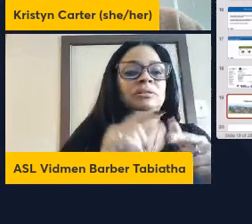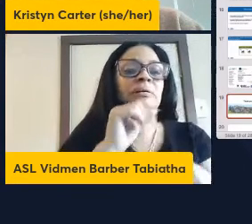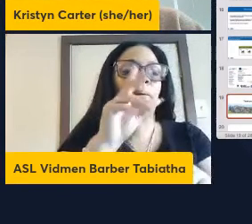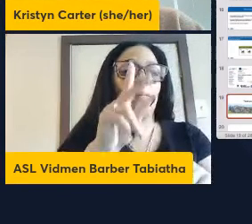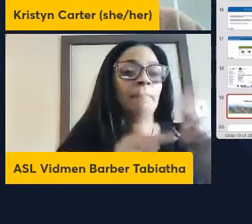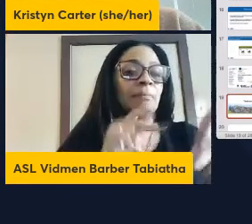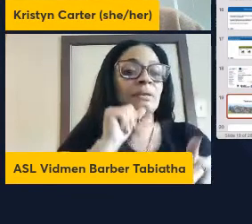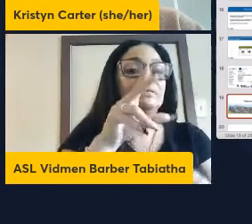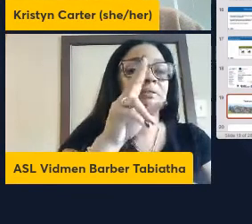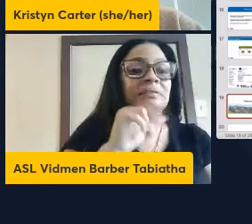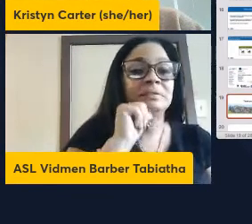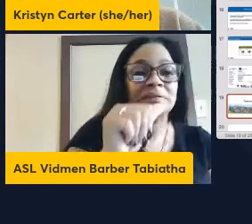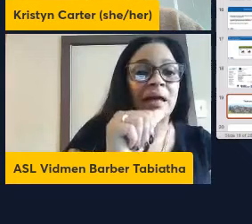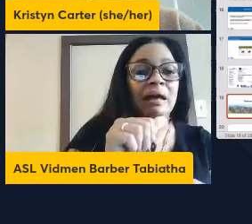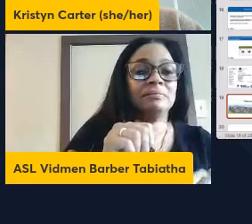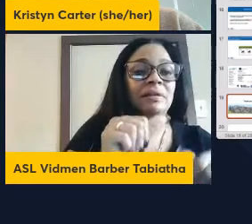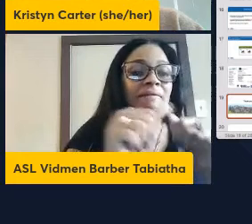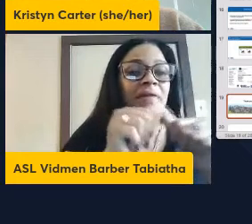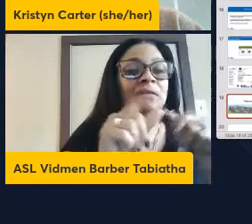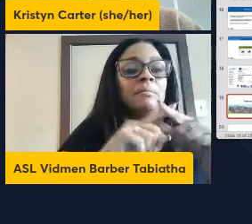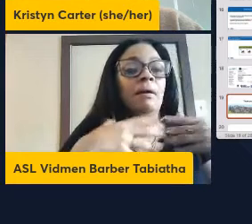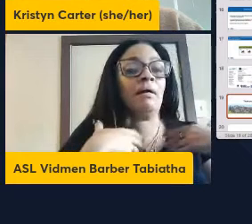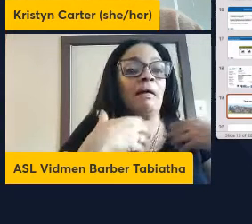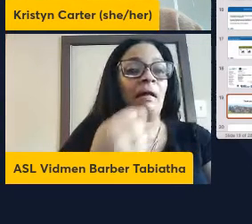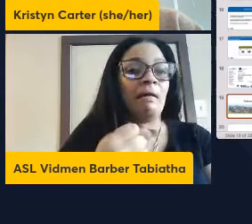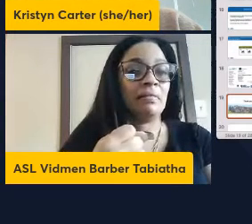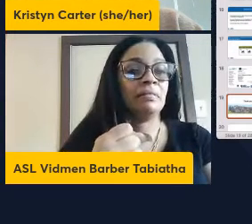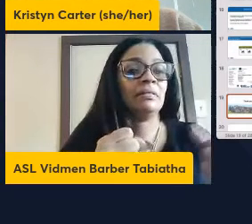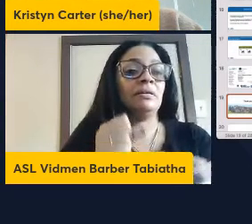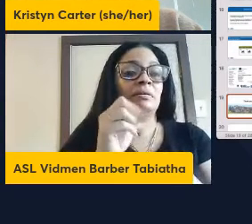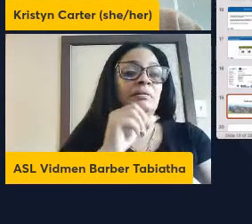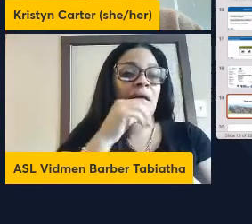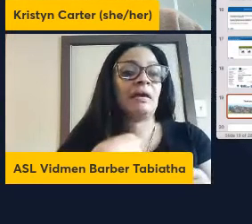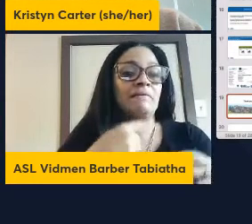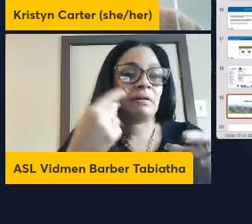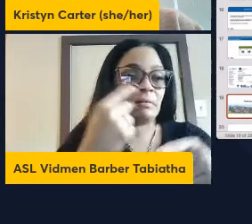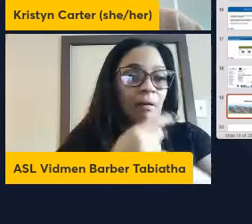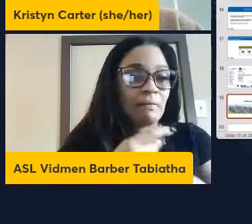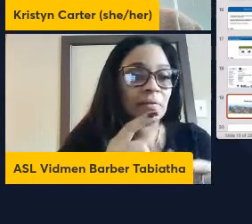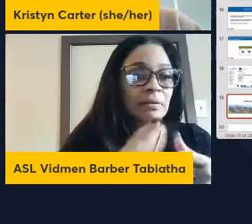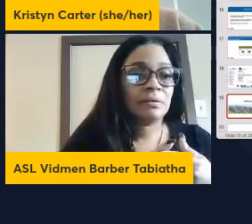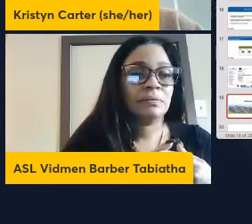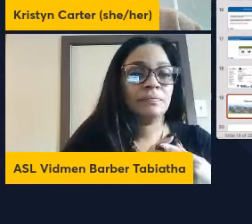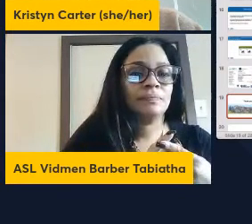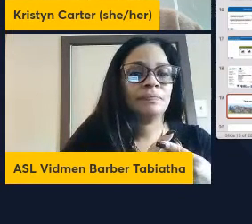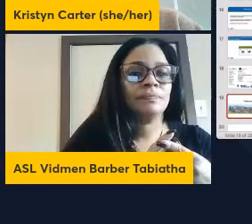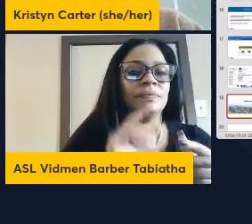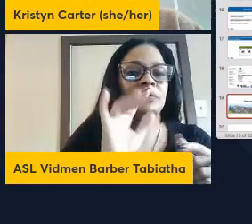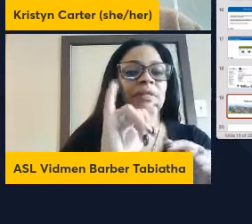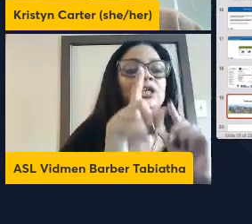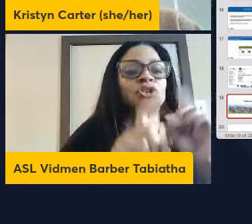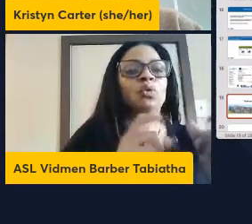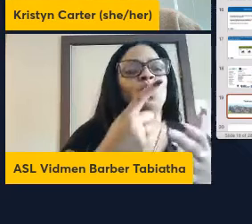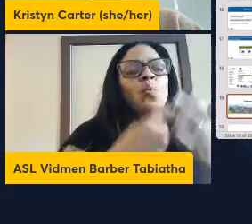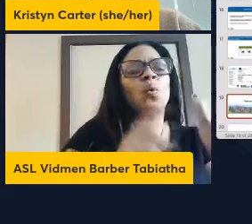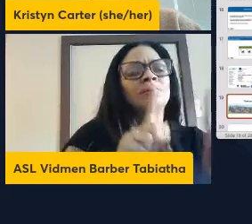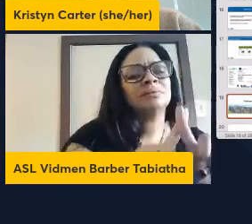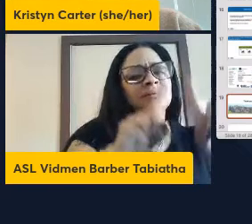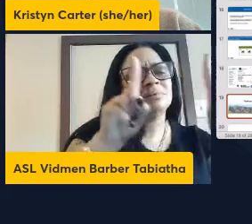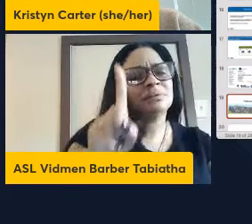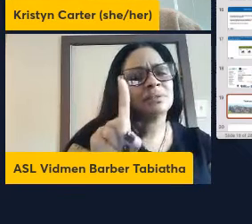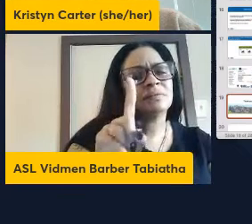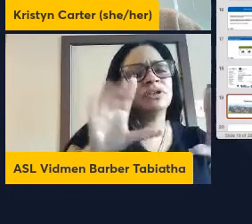uninfected, individuals who are healthy but have latent infection, and individuals who have active TB disease, and ask the question, what differences